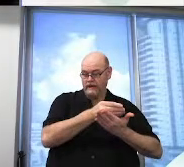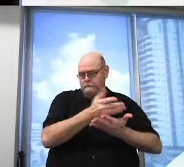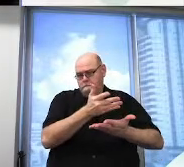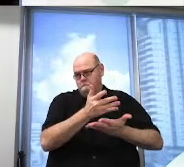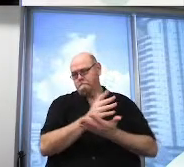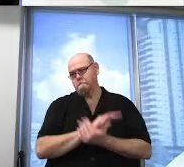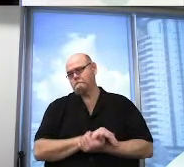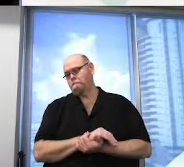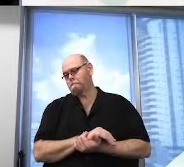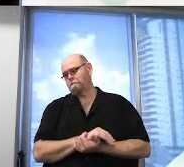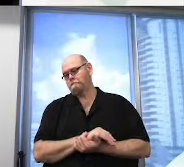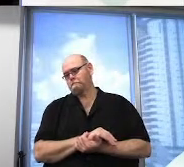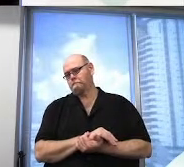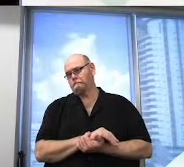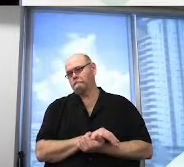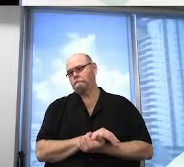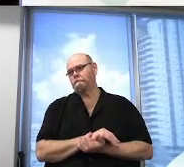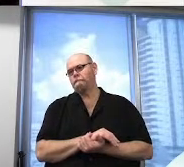O&M funding.